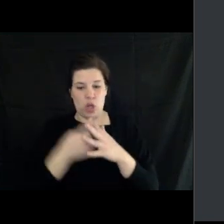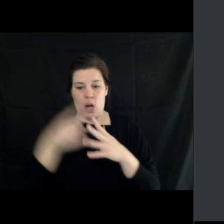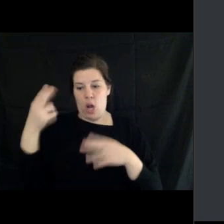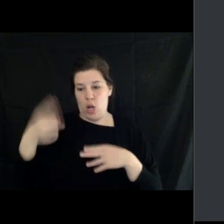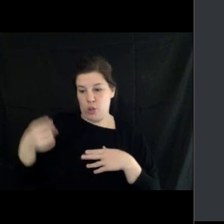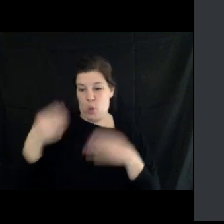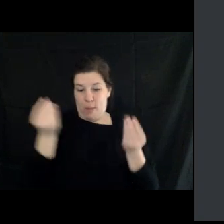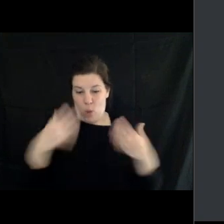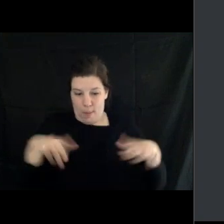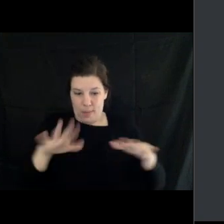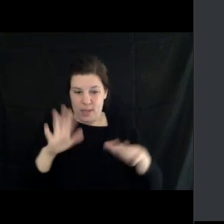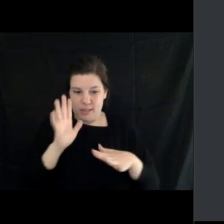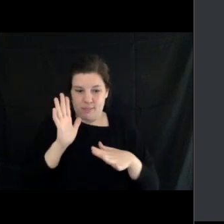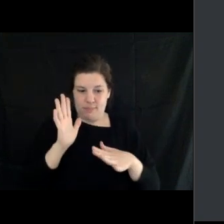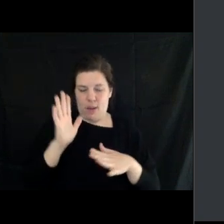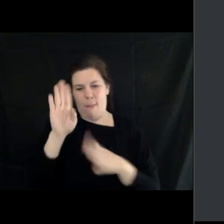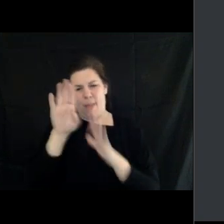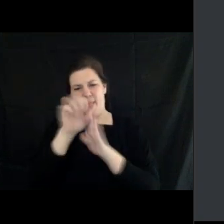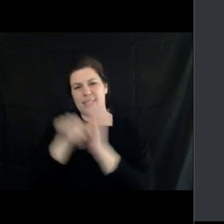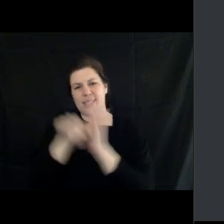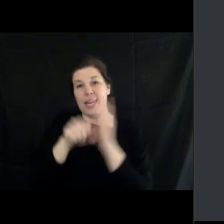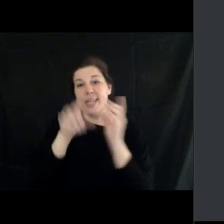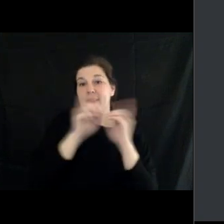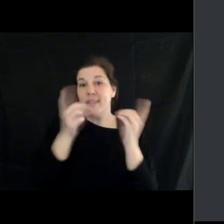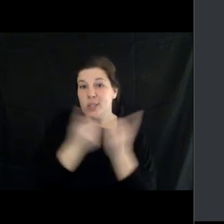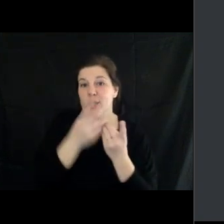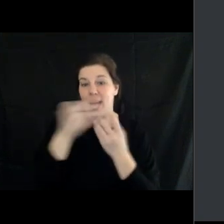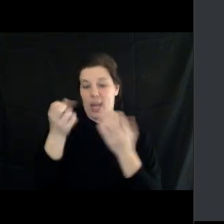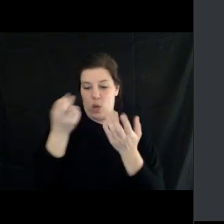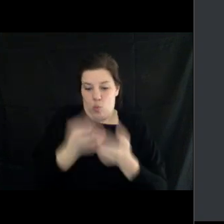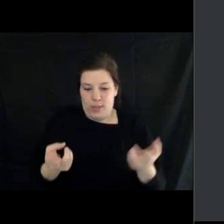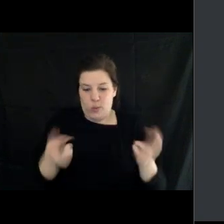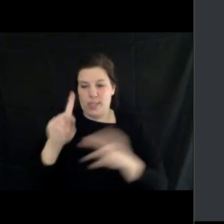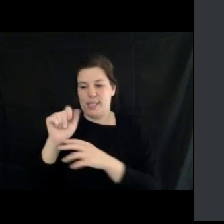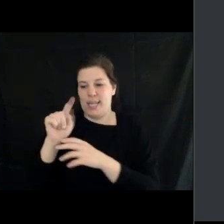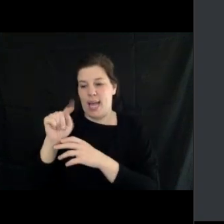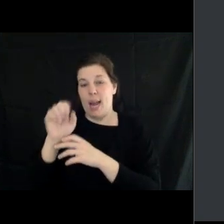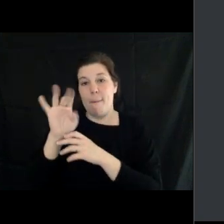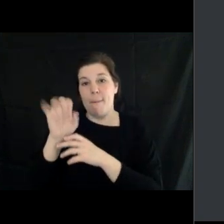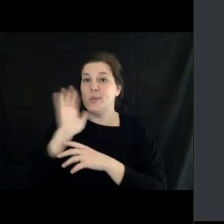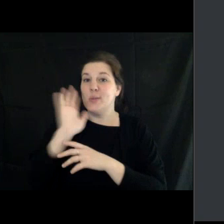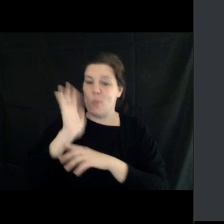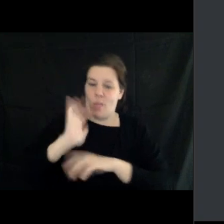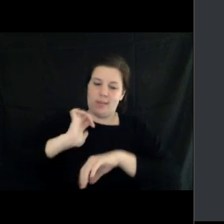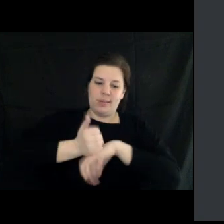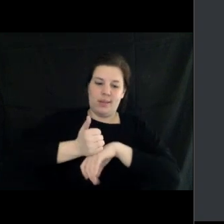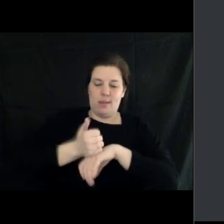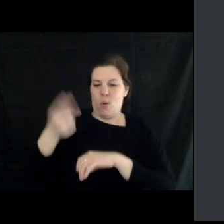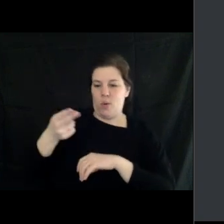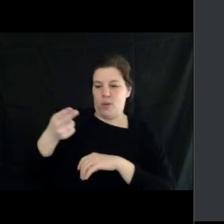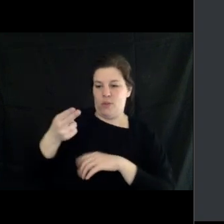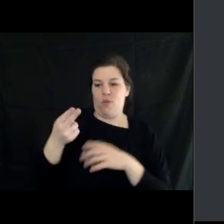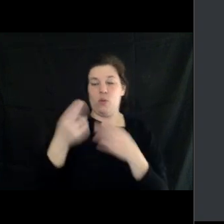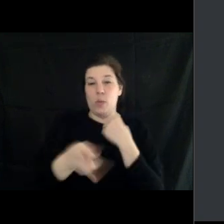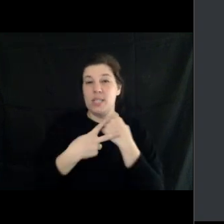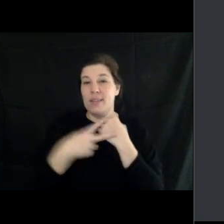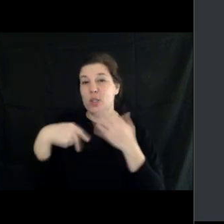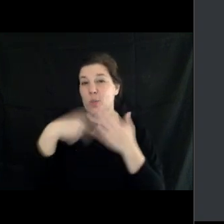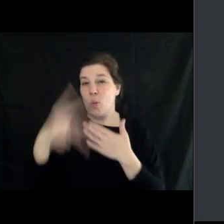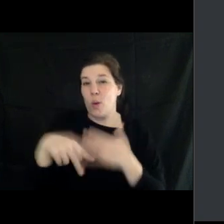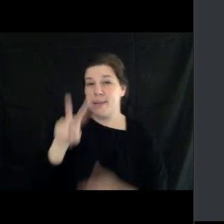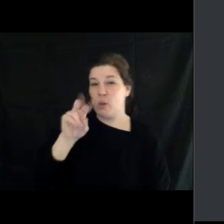of Historical Resources database, and ultimately establishing the Historic Preservation Program in 2011. Whereas, with